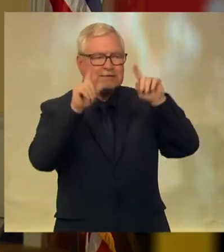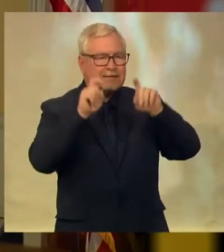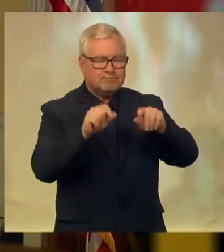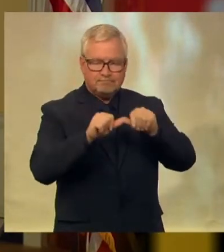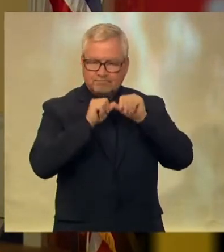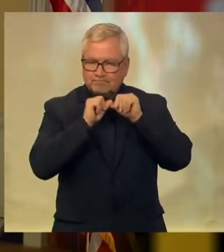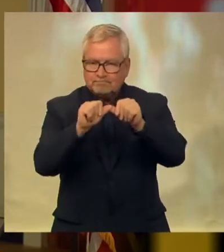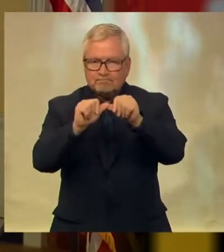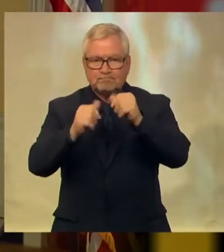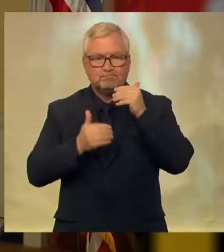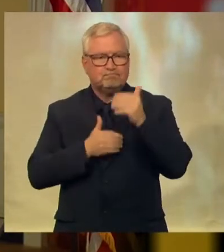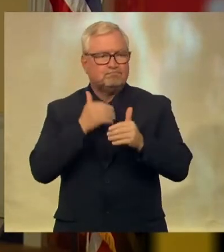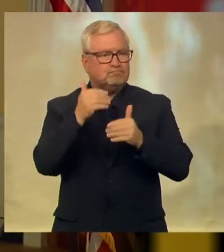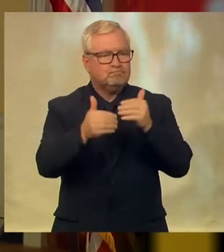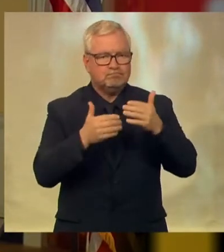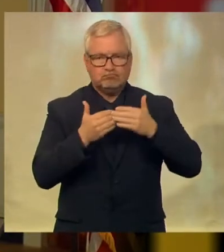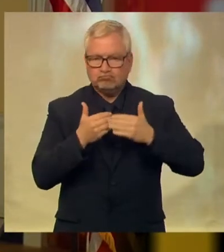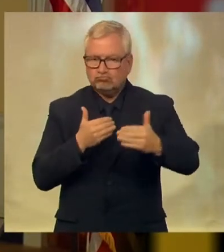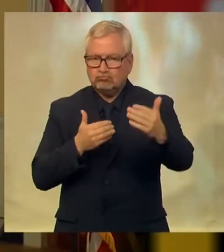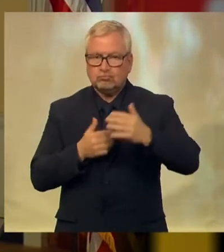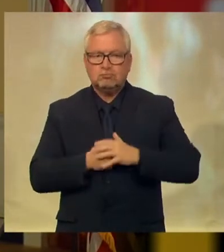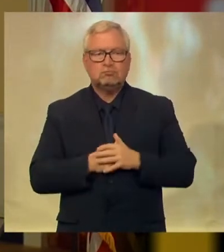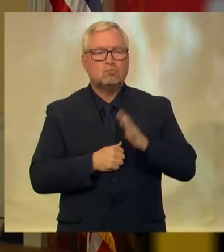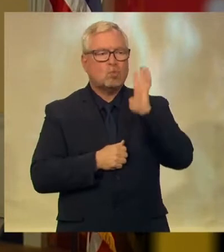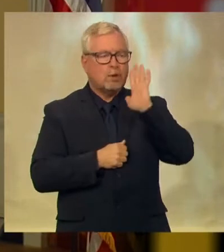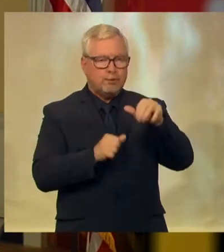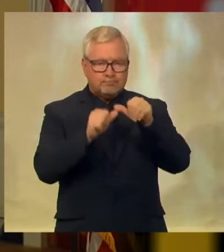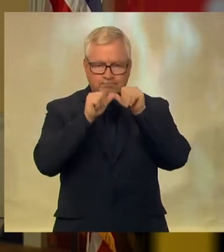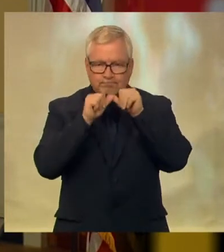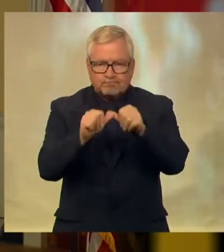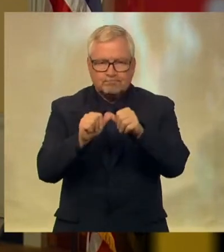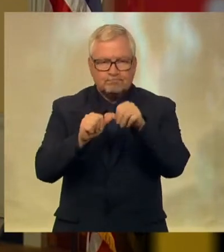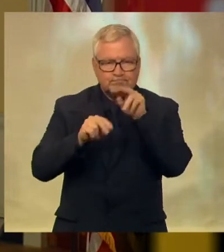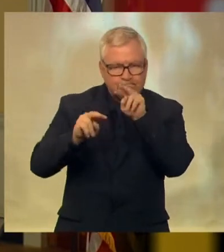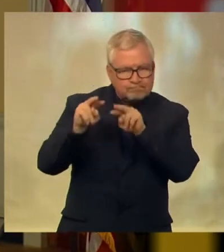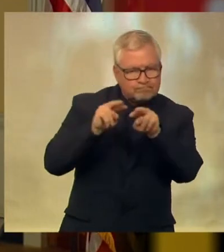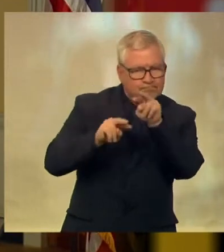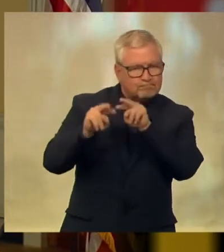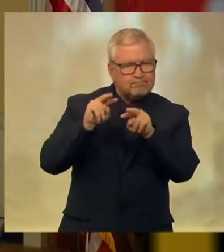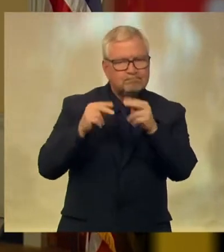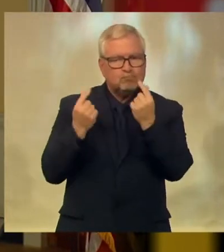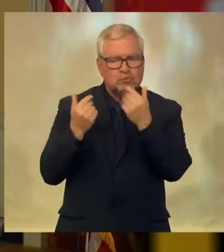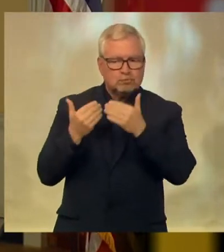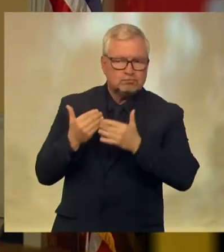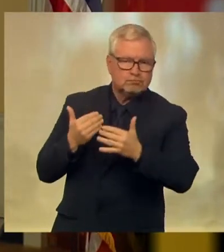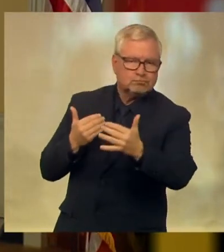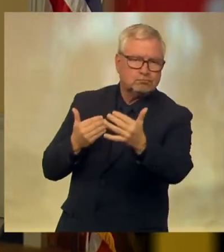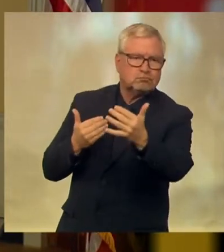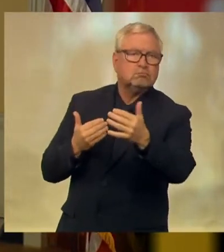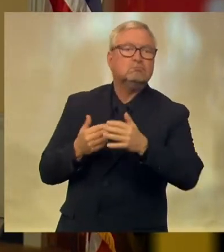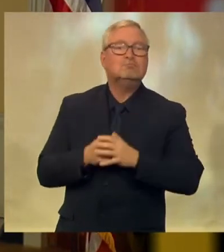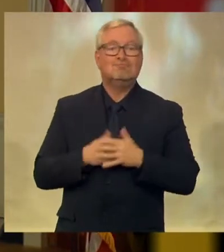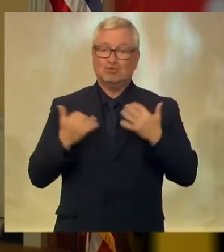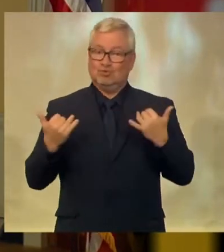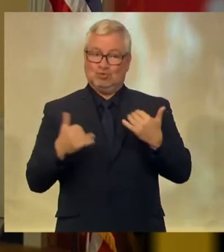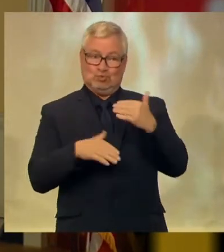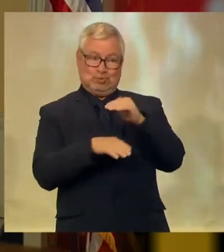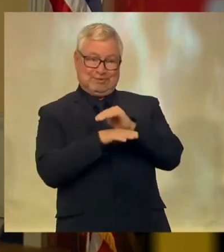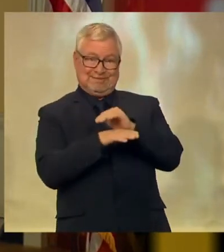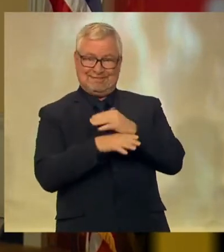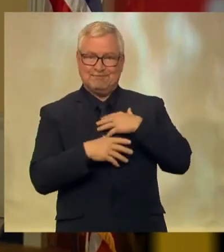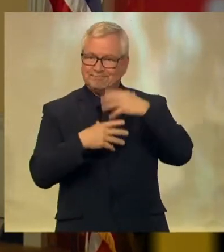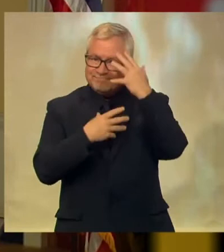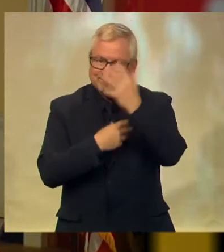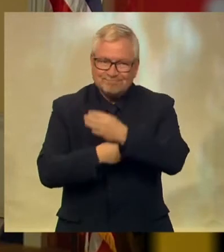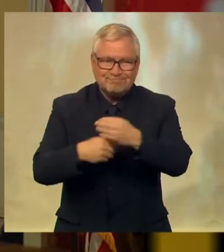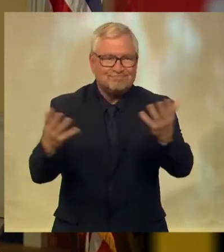in place as part of an ongoing operation of government. But my message to you tonight is that we must all learn to